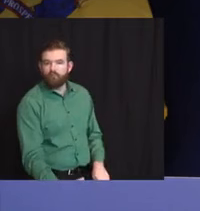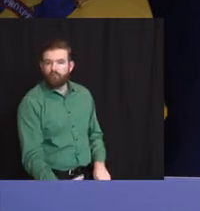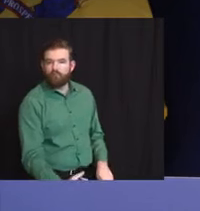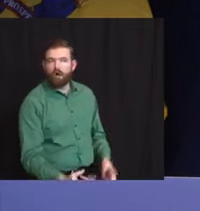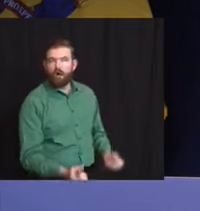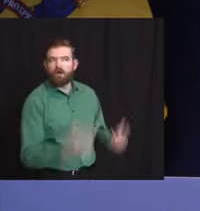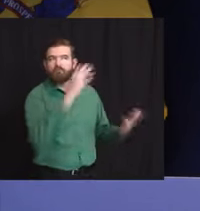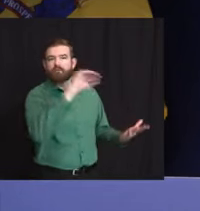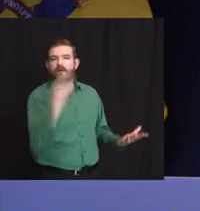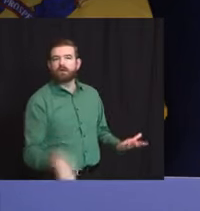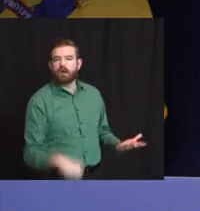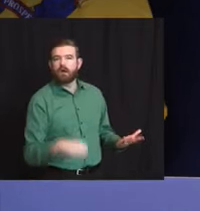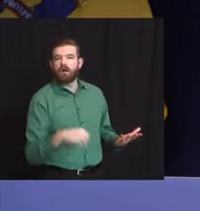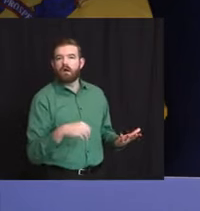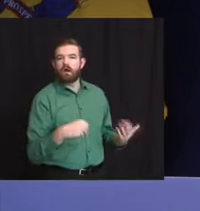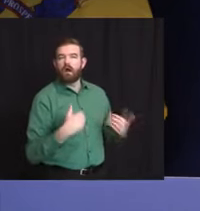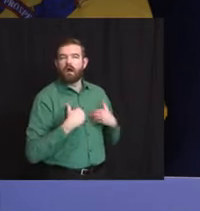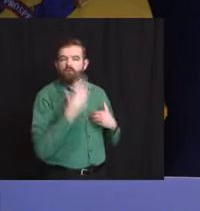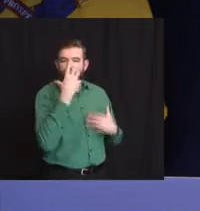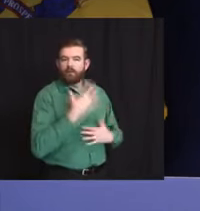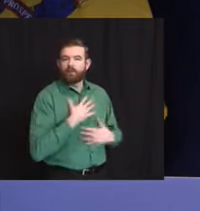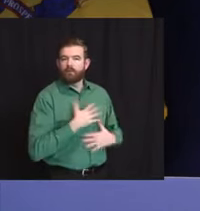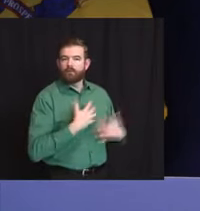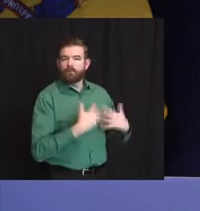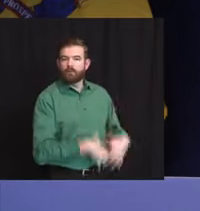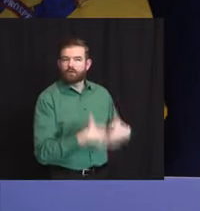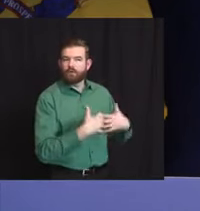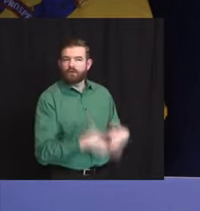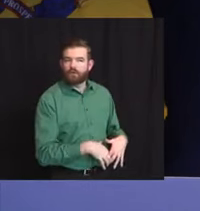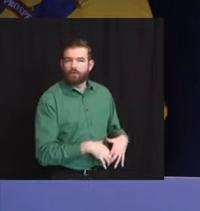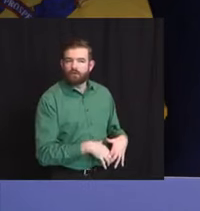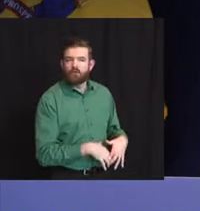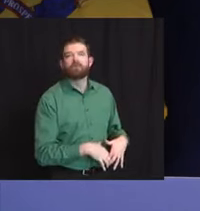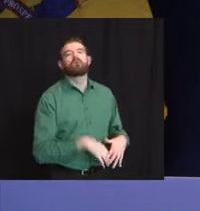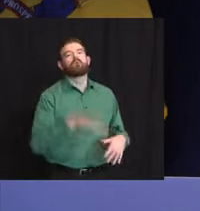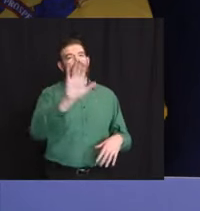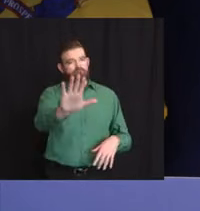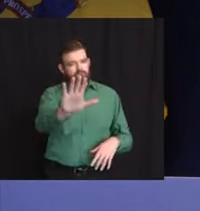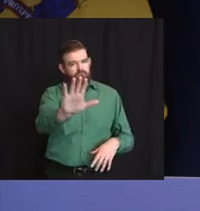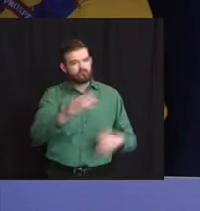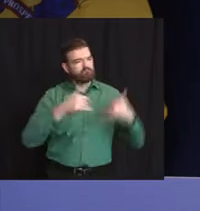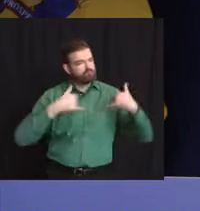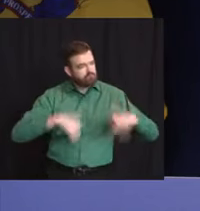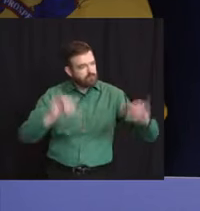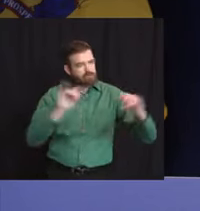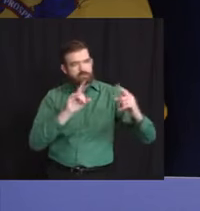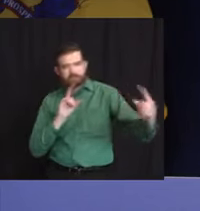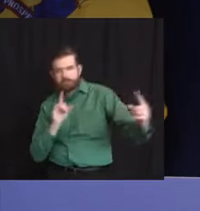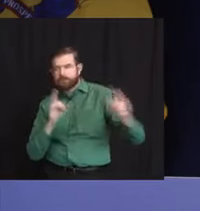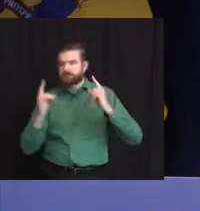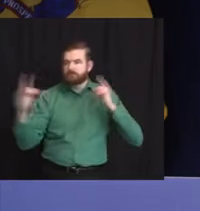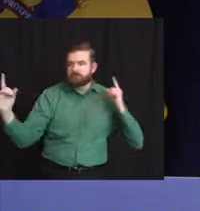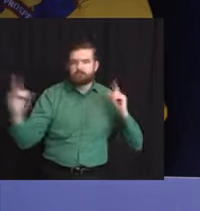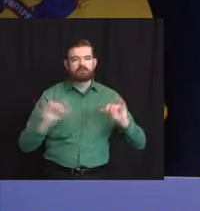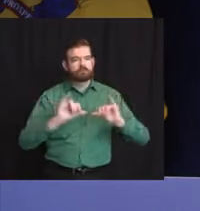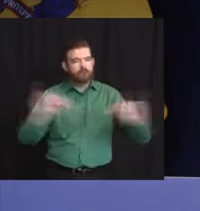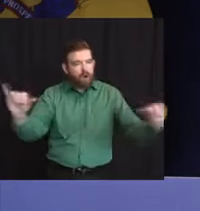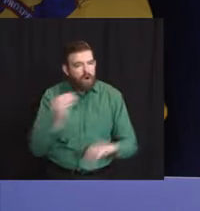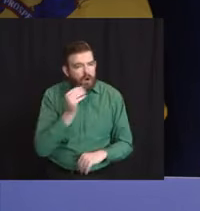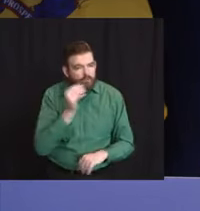to social distancing measures to ensure that these hospitalization numbers continue to go in the right